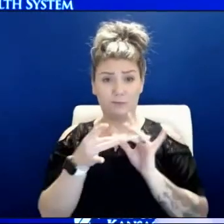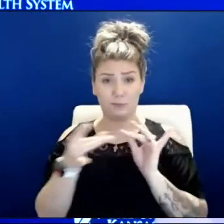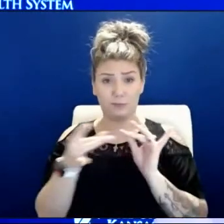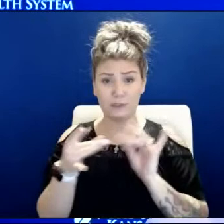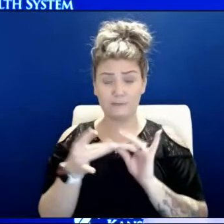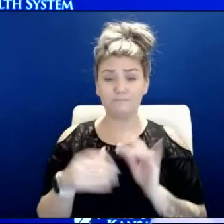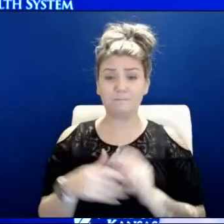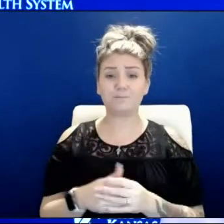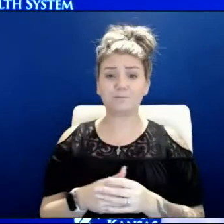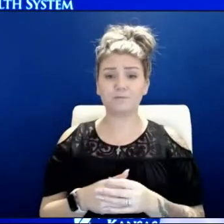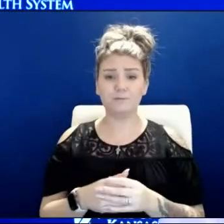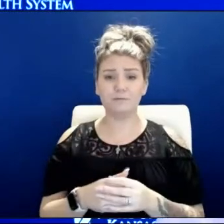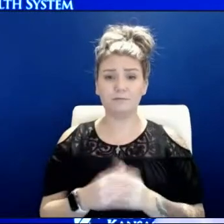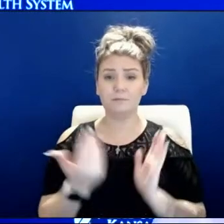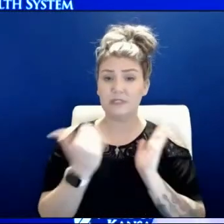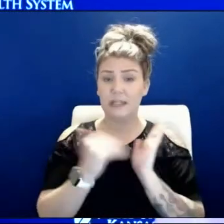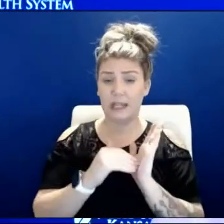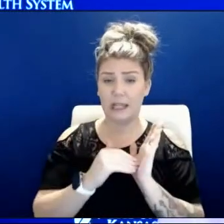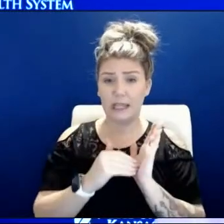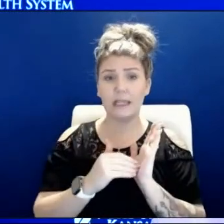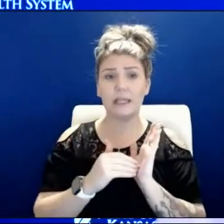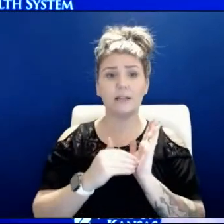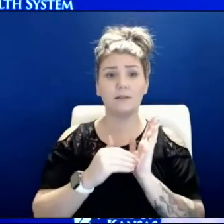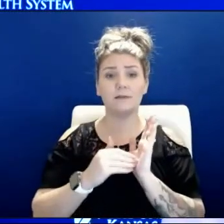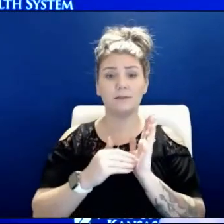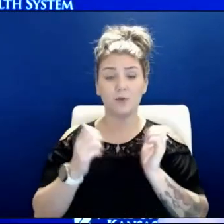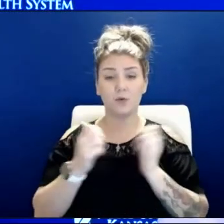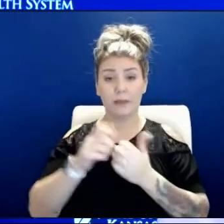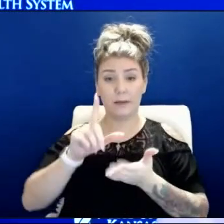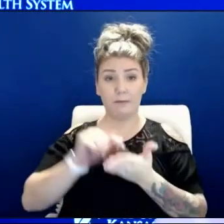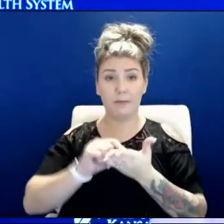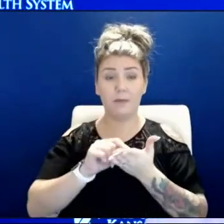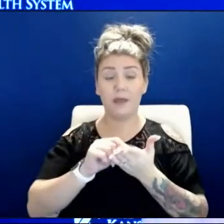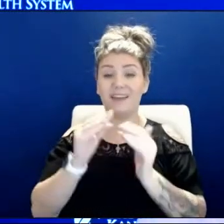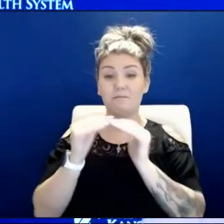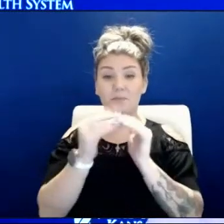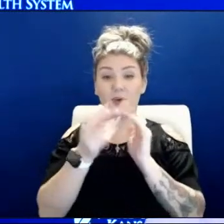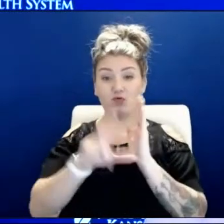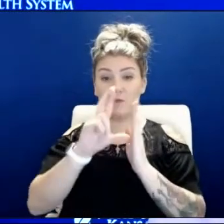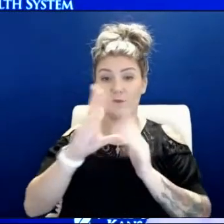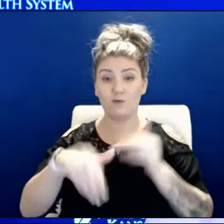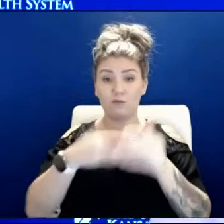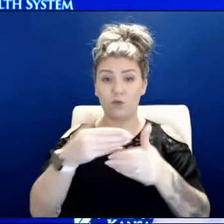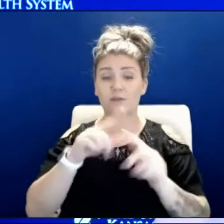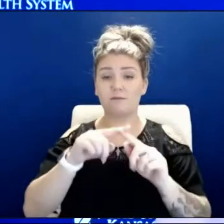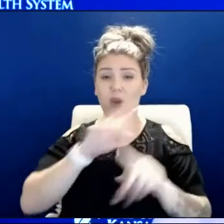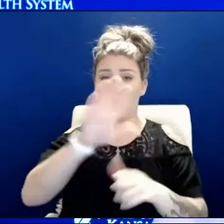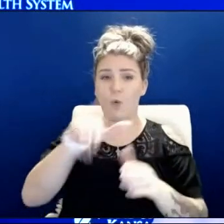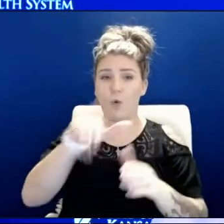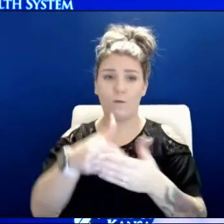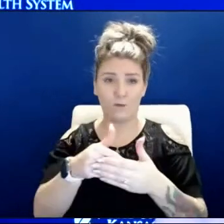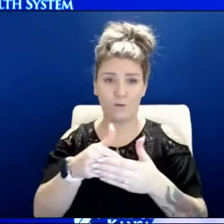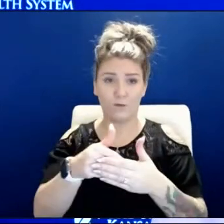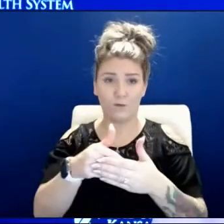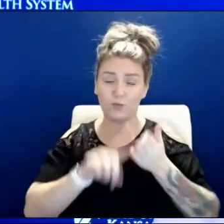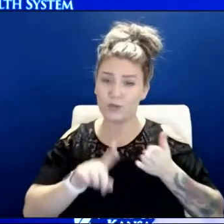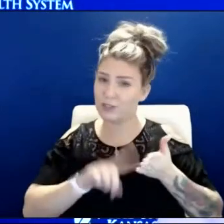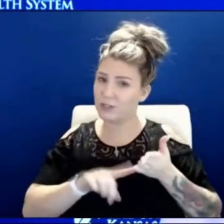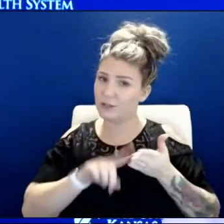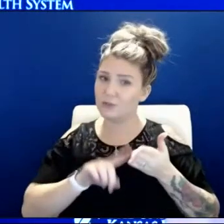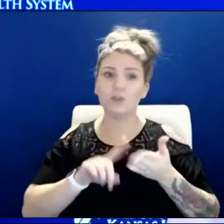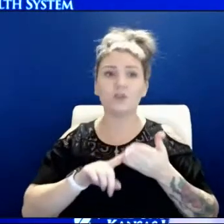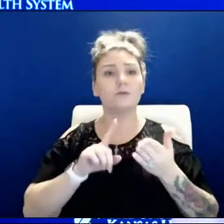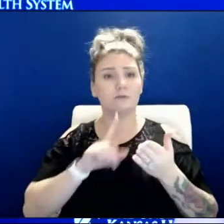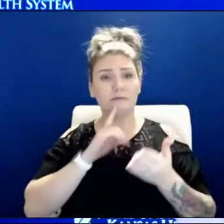know that because of the publication, the peer review process, but overall I think the research is sound, and I think their conclusions are